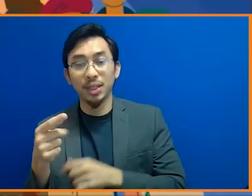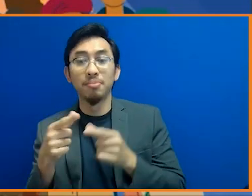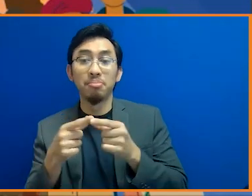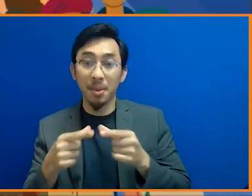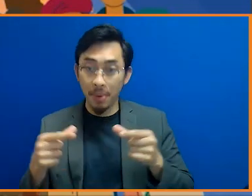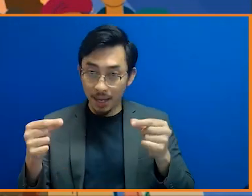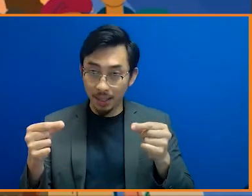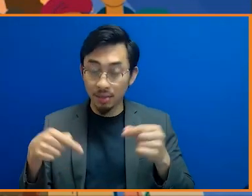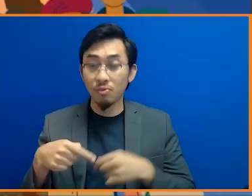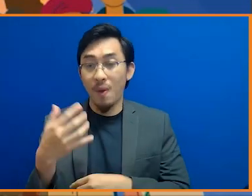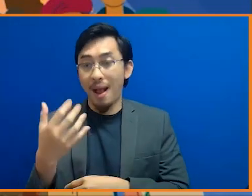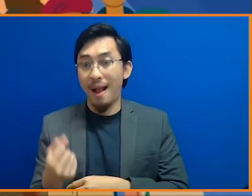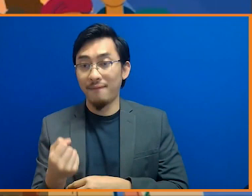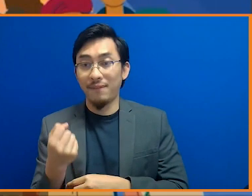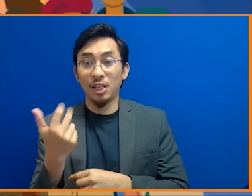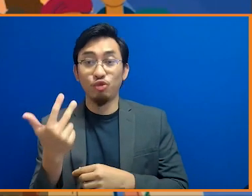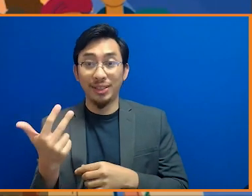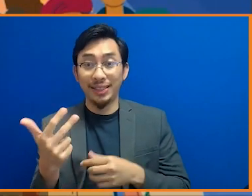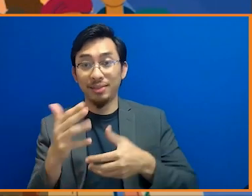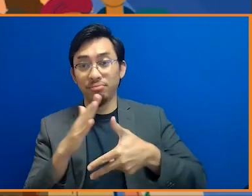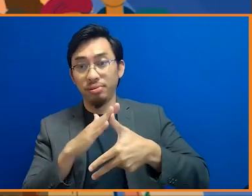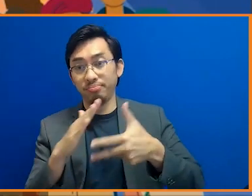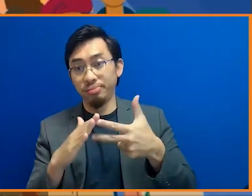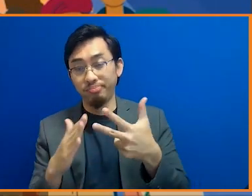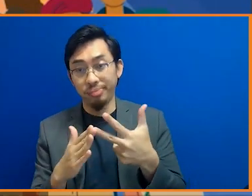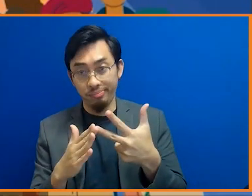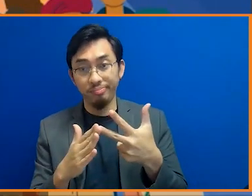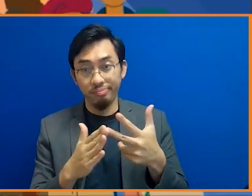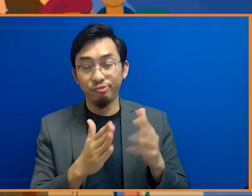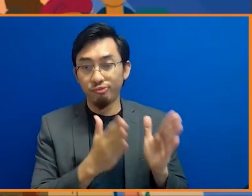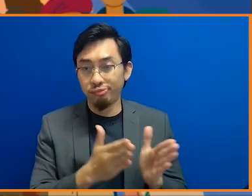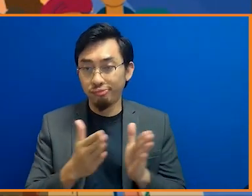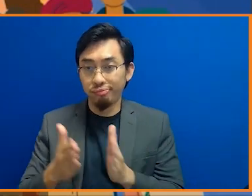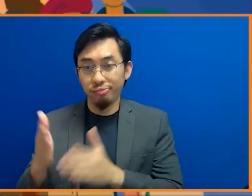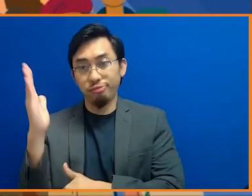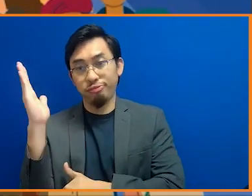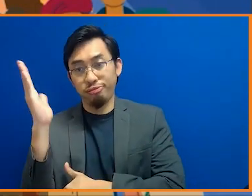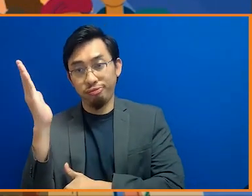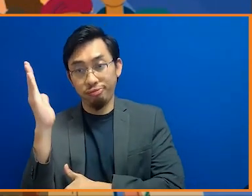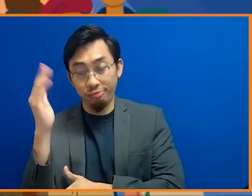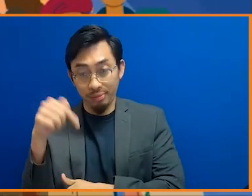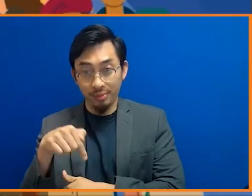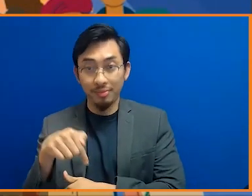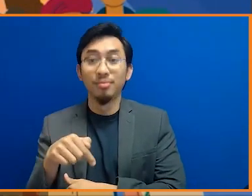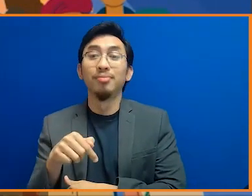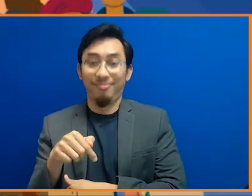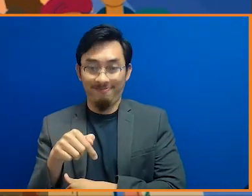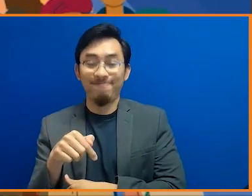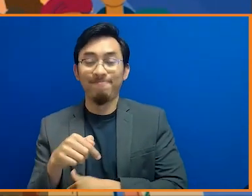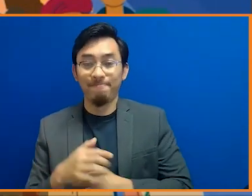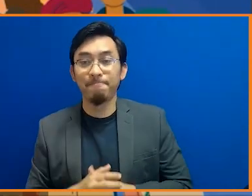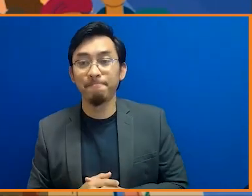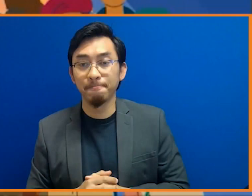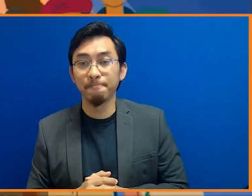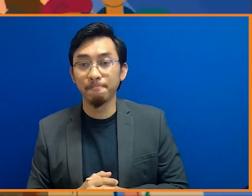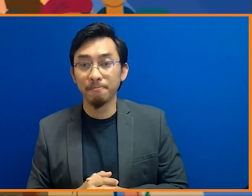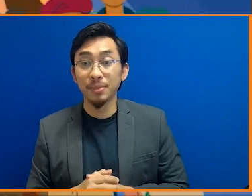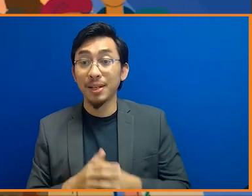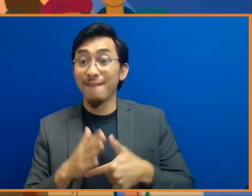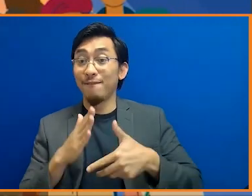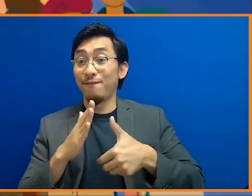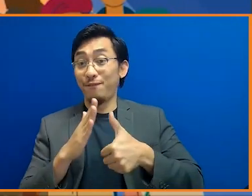in Japan. So we divide this session into three sessions, this model into three